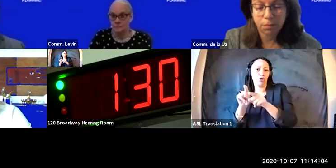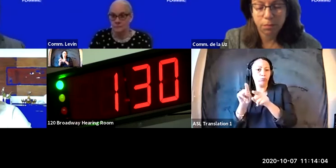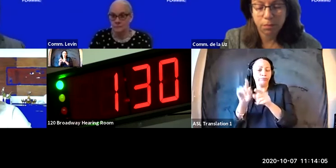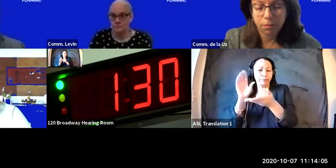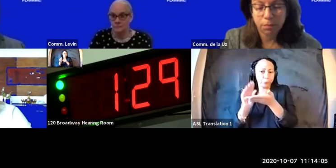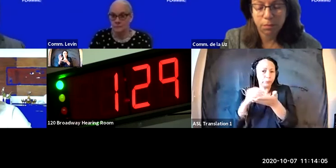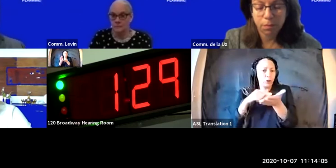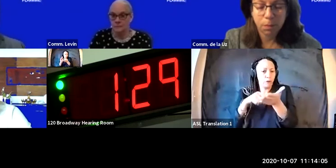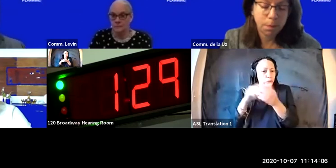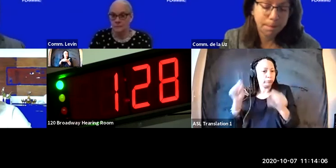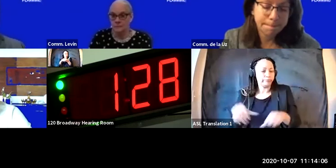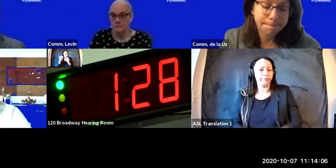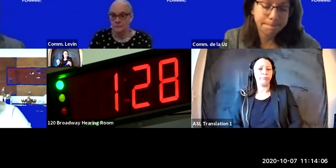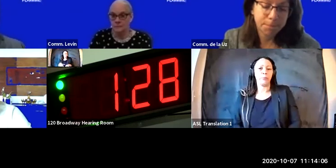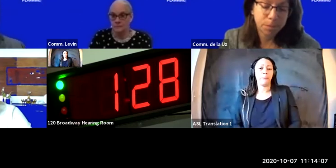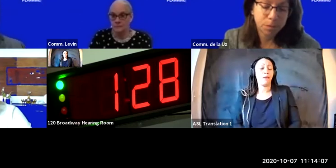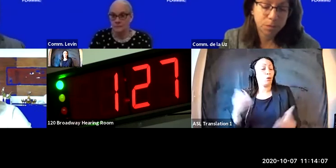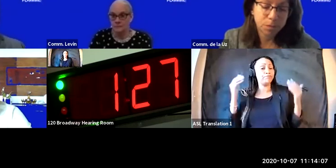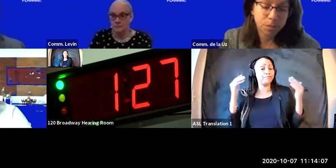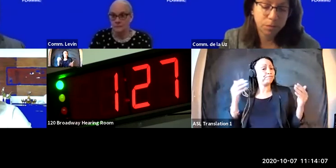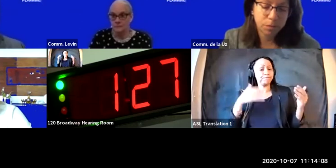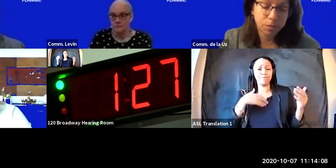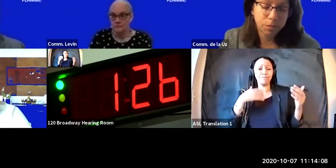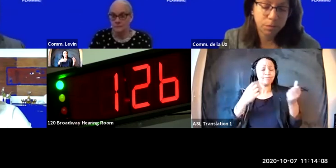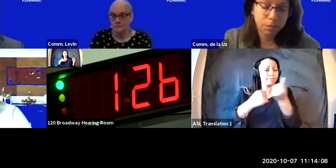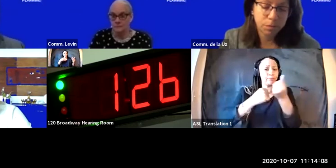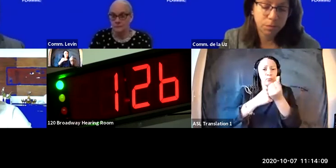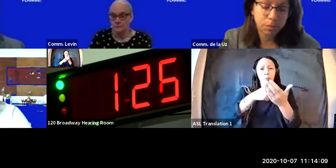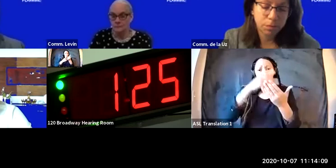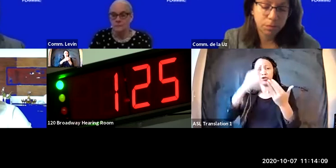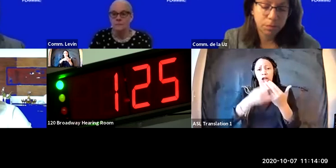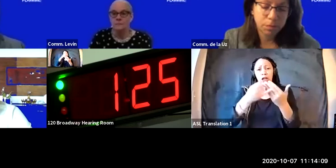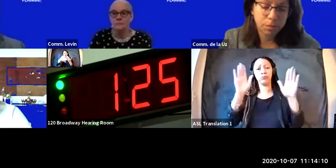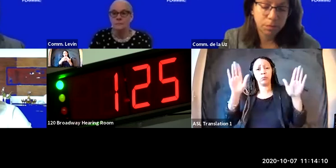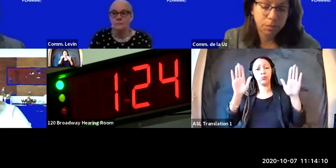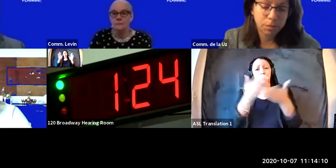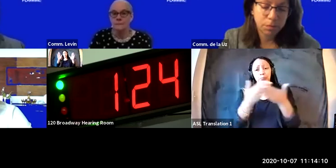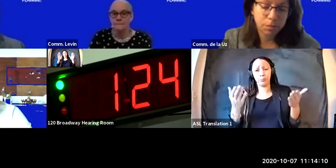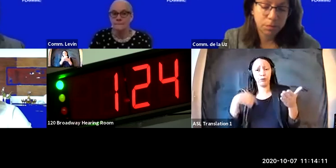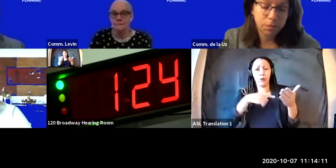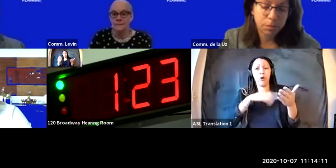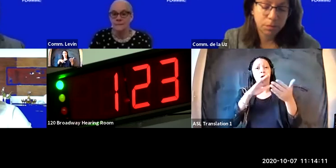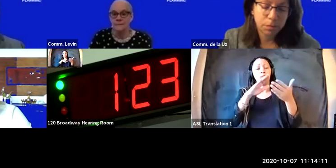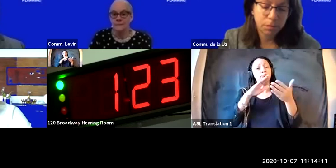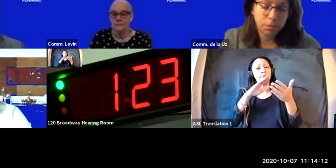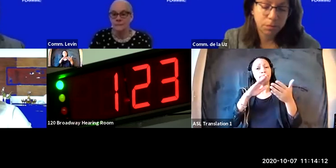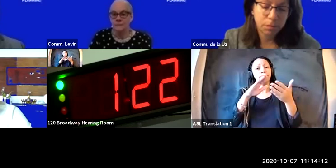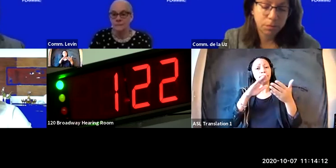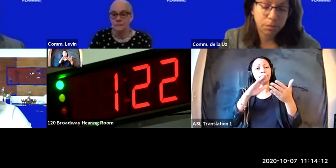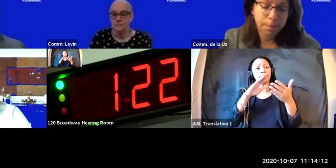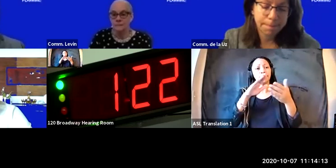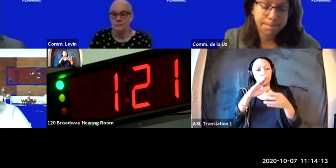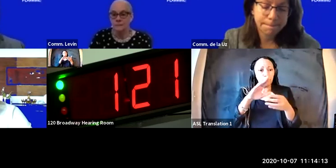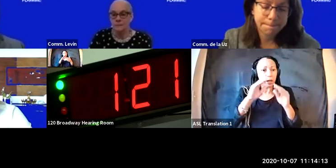for the project, and I think that it'd be a great thing for our city, for our neighborhood, to build this